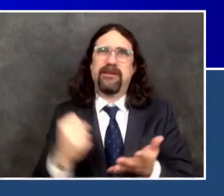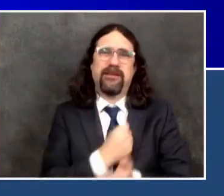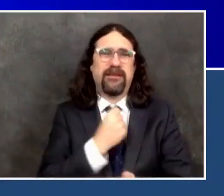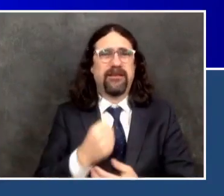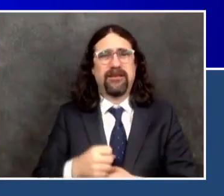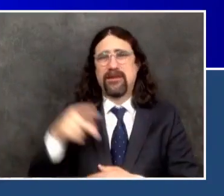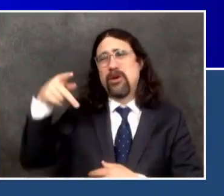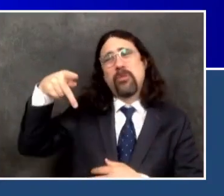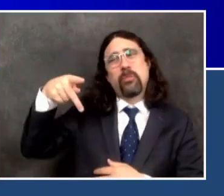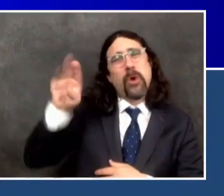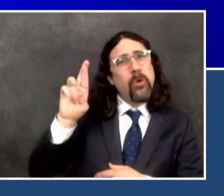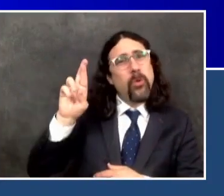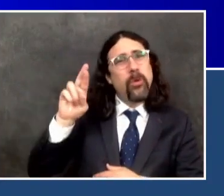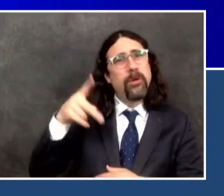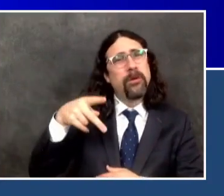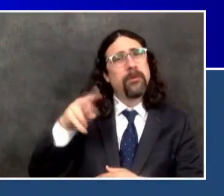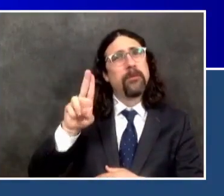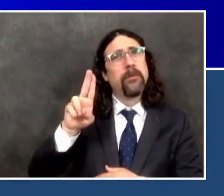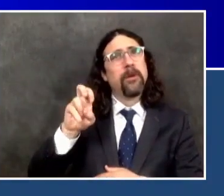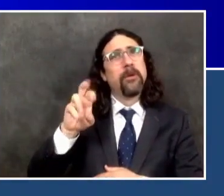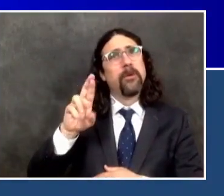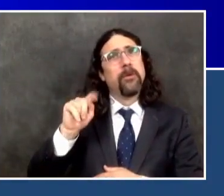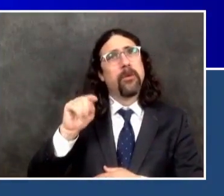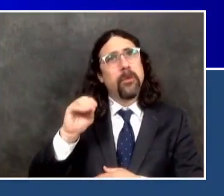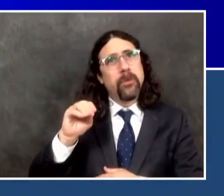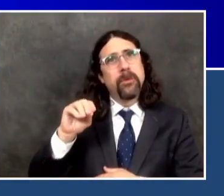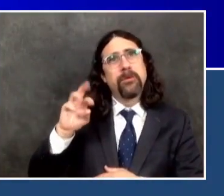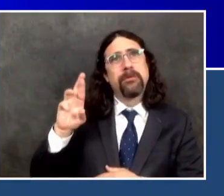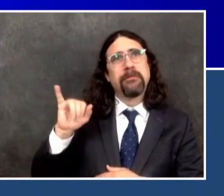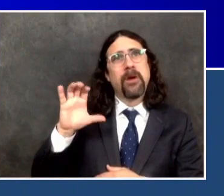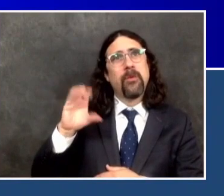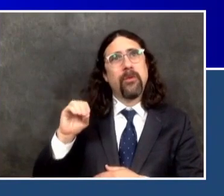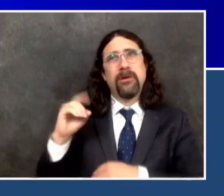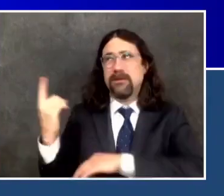this was, this year is the 50th anniversary